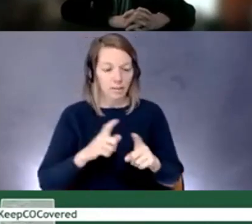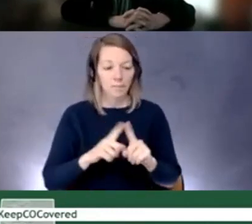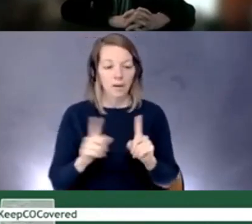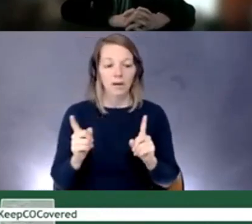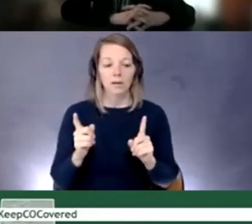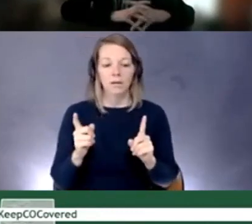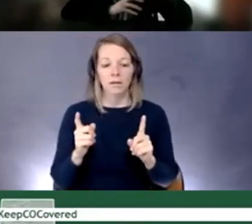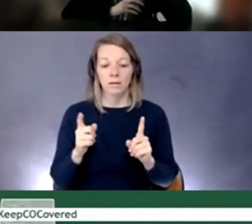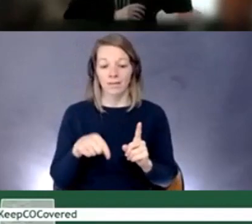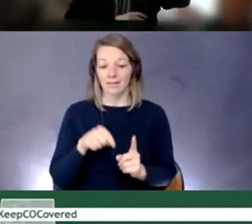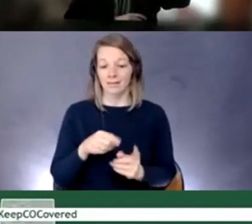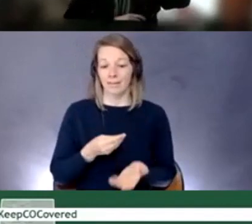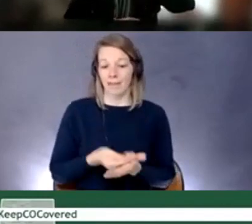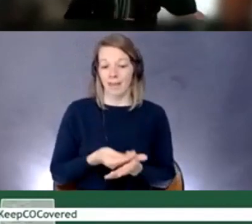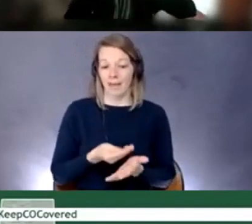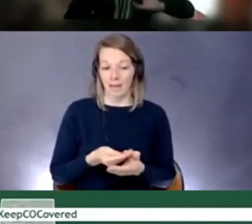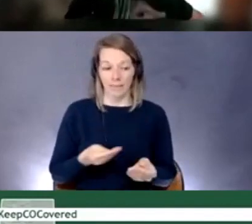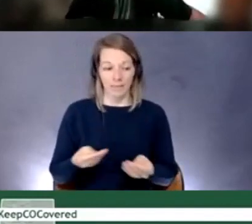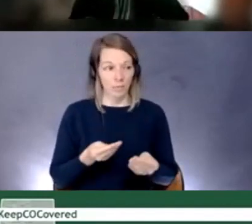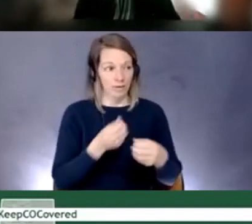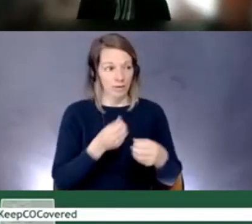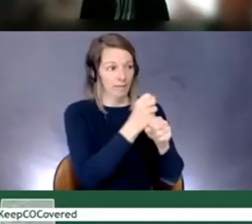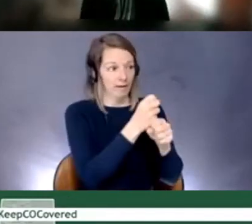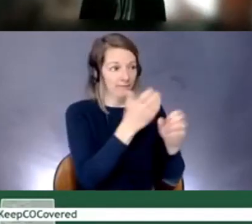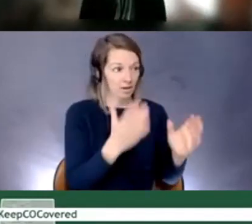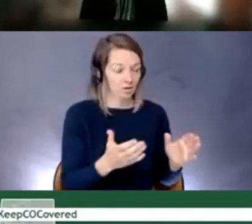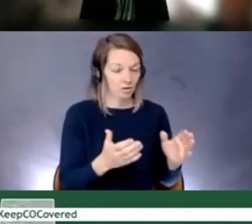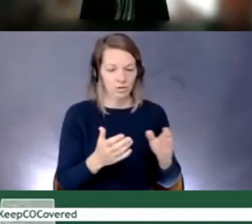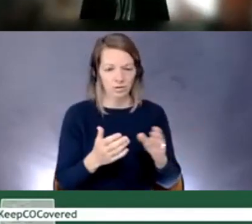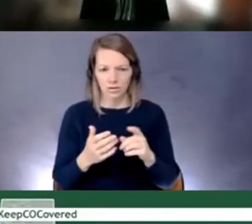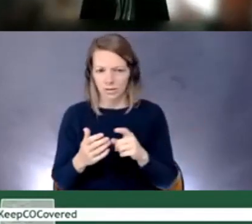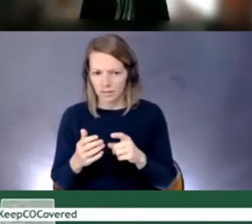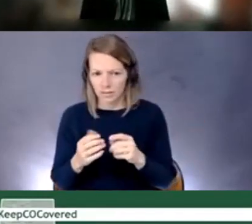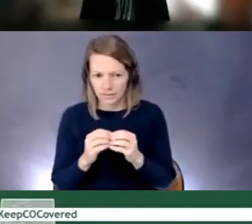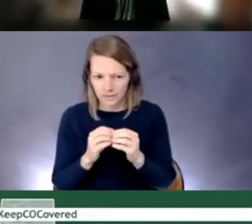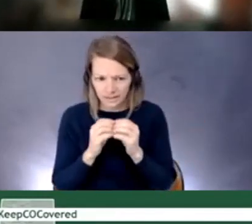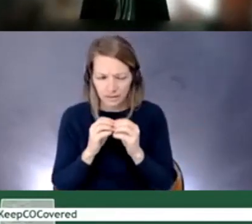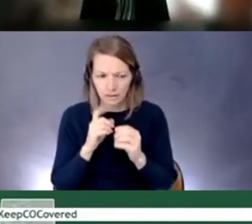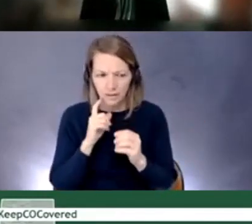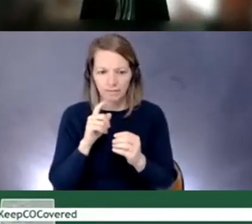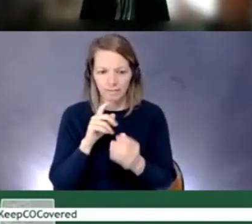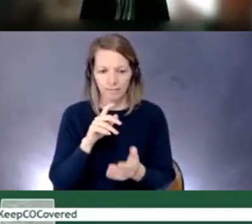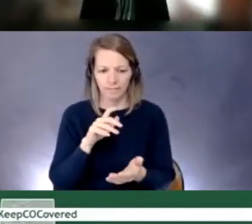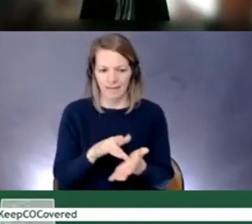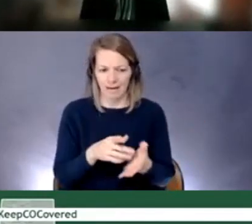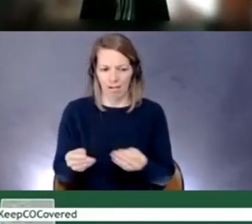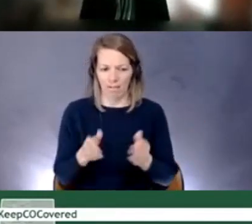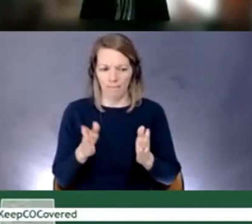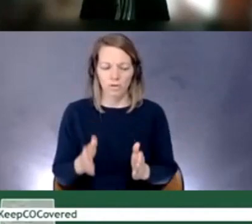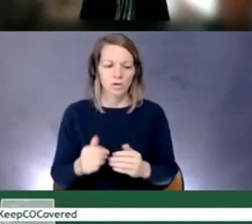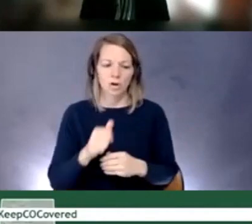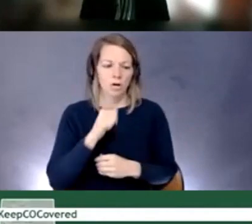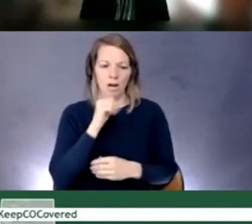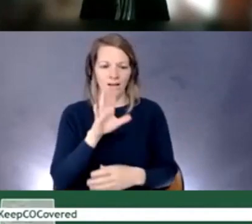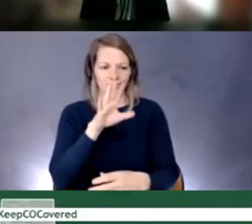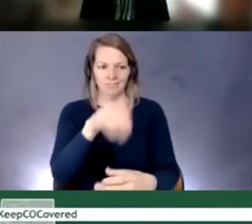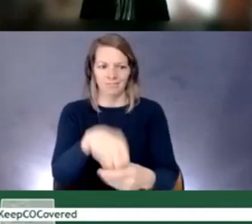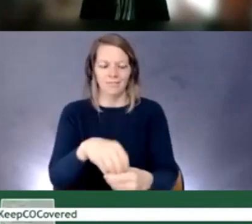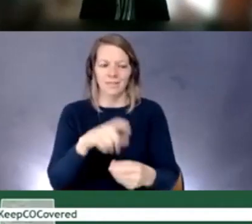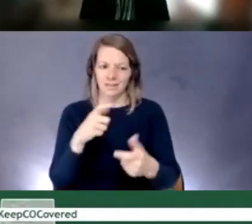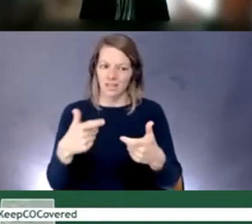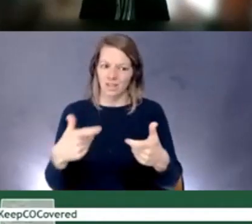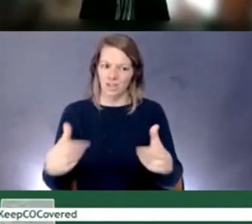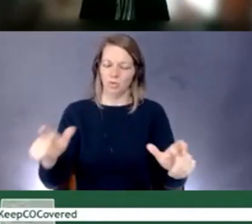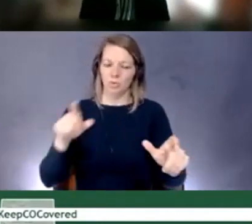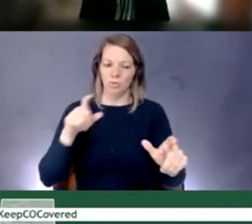this money that's going between manufacturers and McKesson, Cardinal, those middlemen are probably not in that equation. And it's probably a huge call